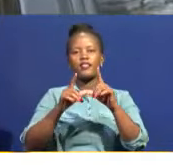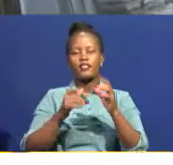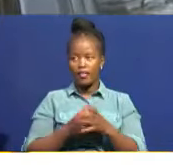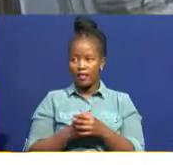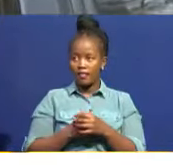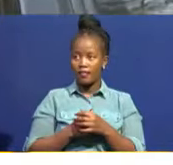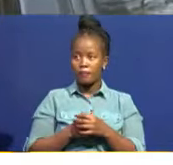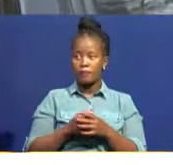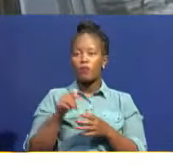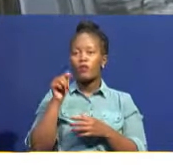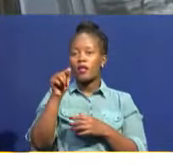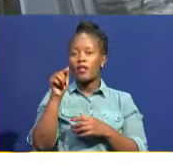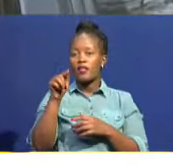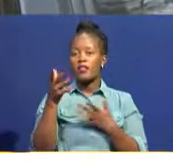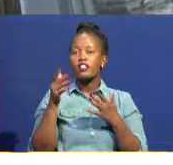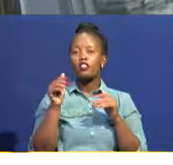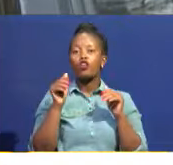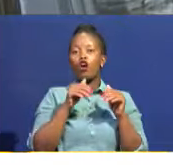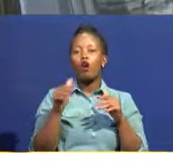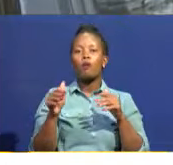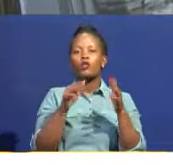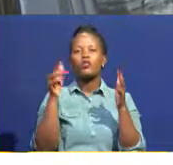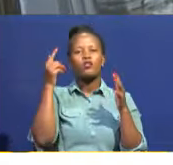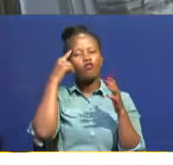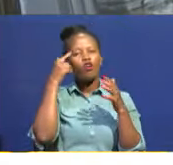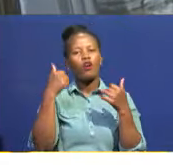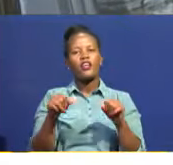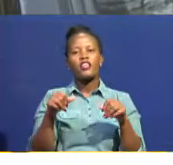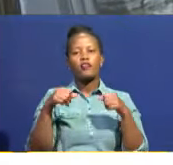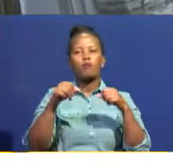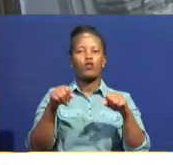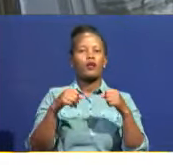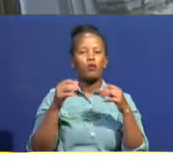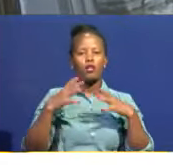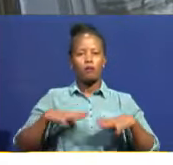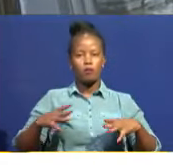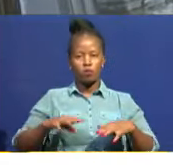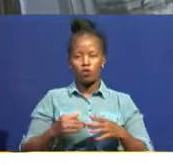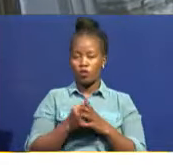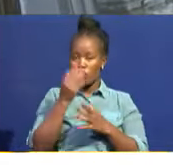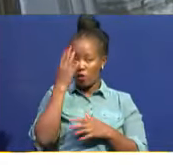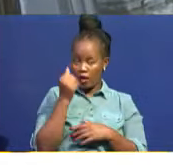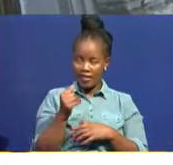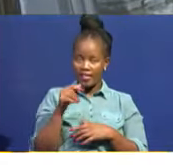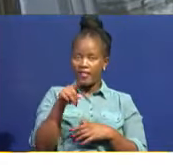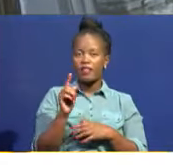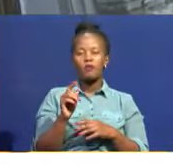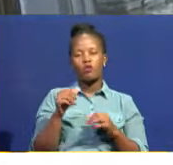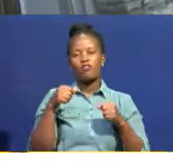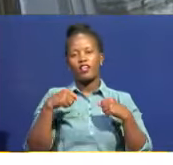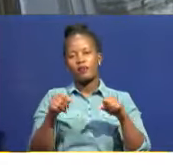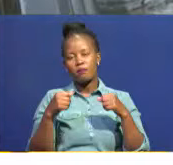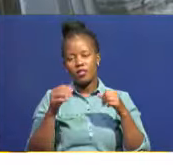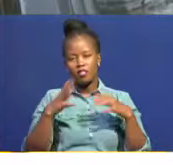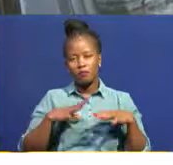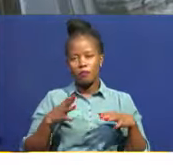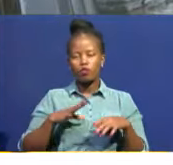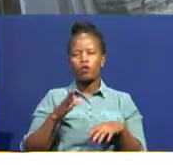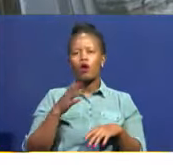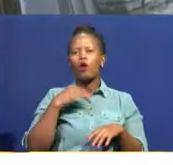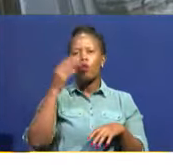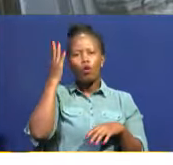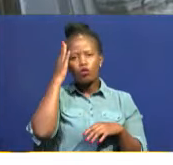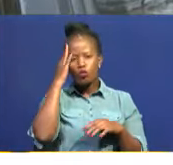think this is an opportunity for any Boda Boda rider because they are businessmen. They want to be compliant. They want to be to know what is happening on the